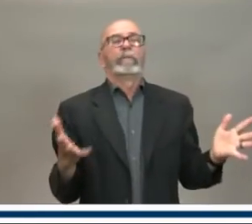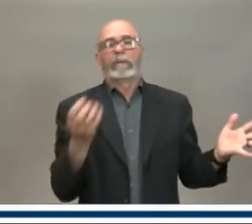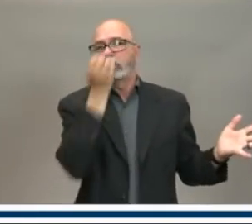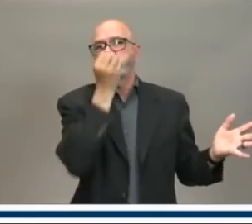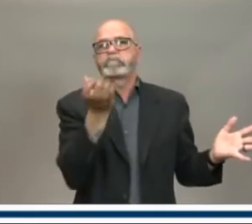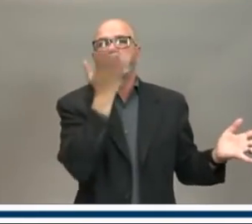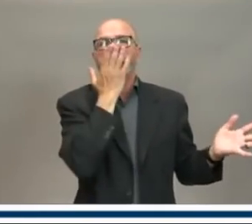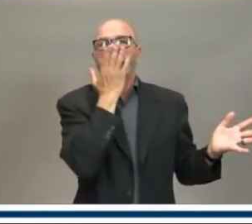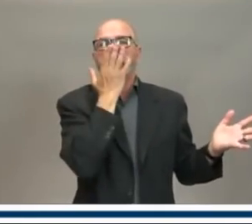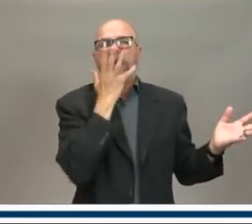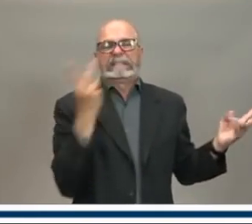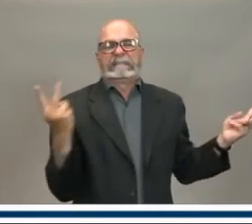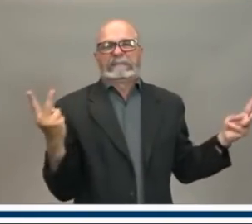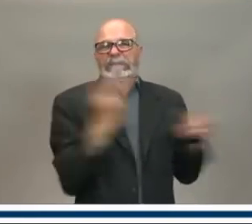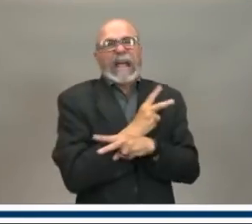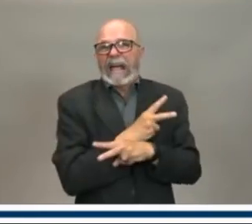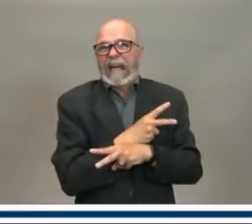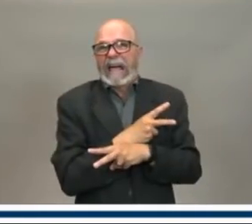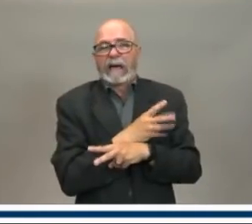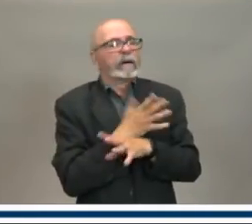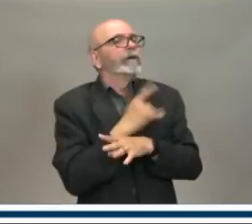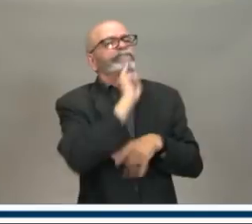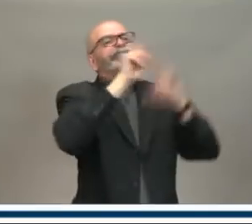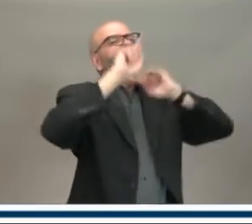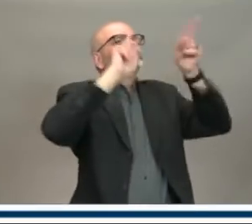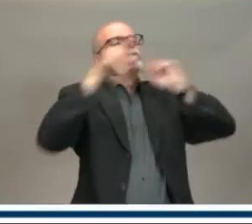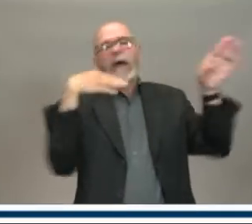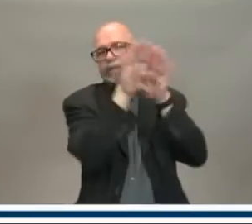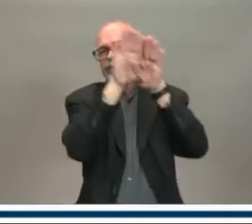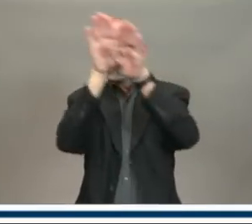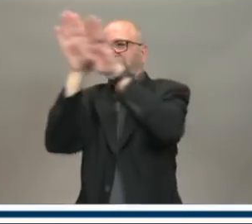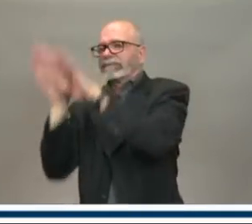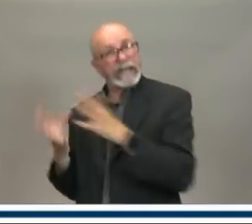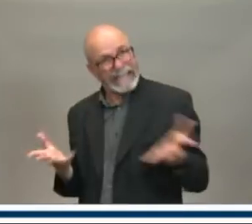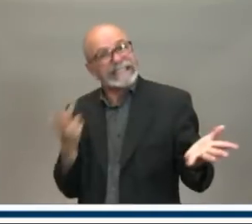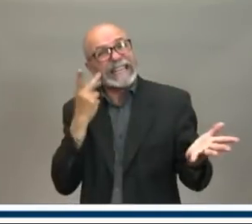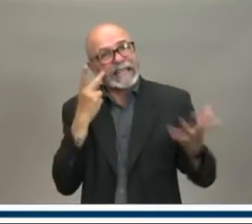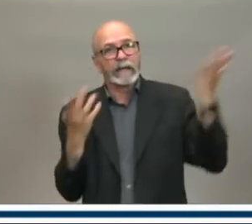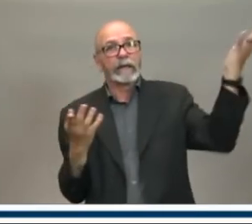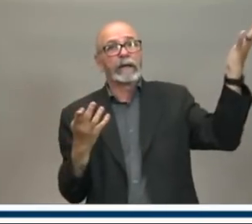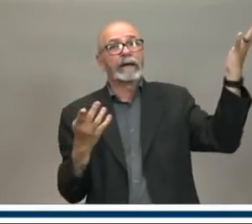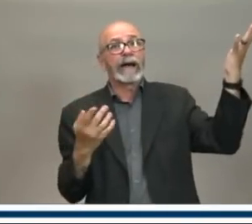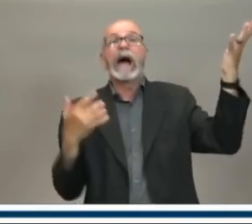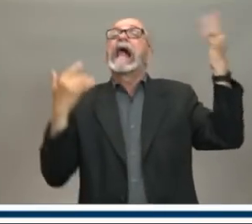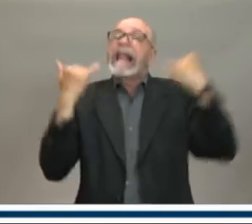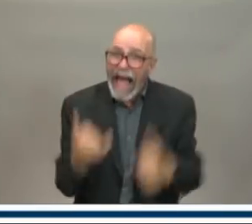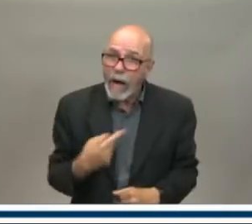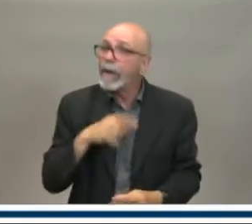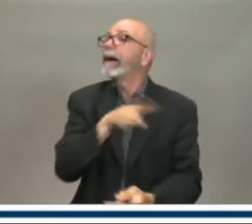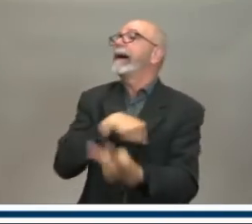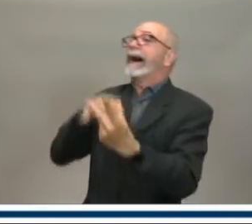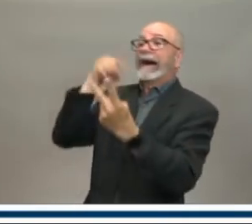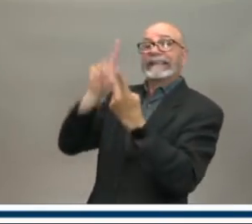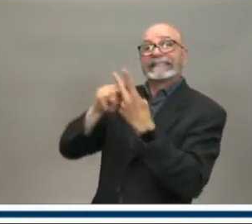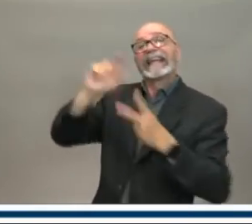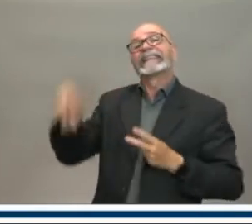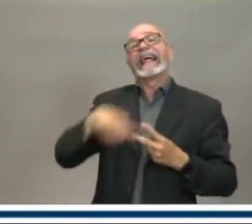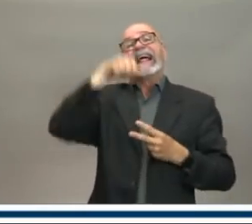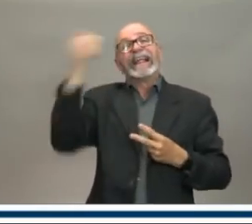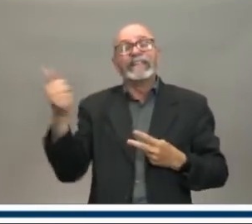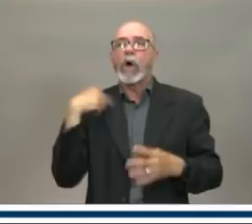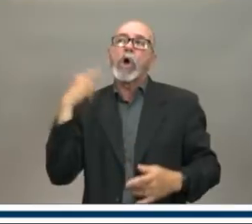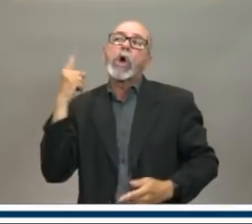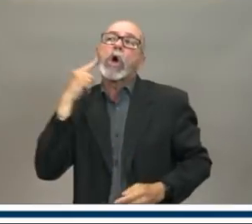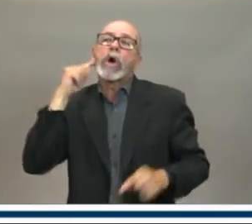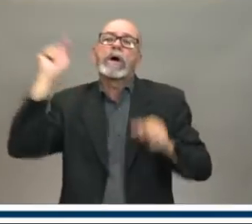down. A consistent message that we've heard, that certainly I've heard in the consultations from a number of sectors, is that they'd